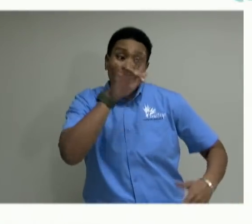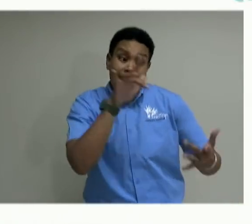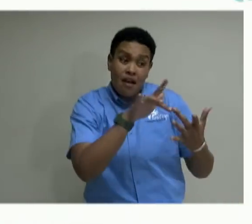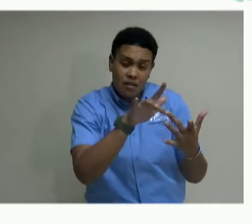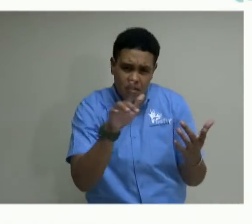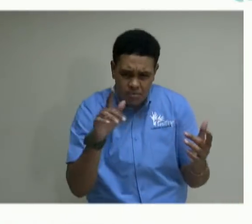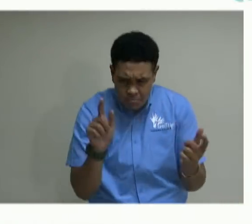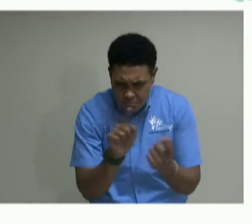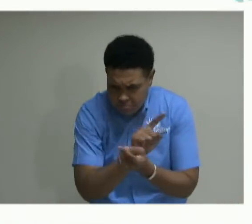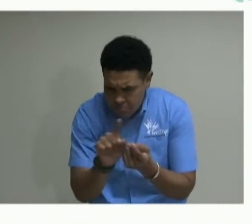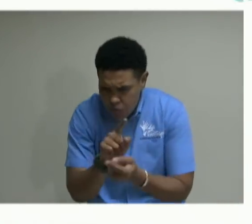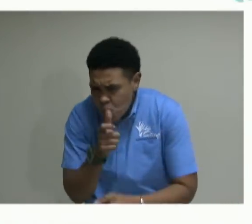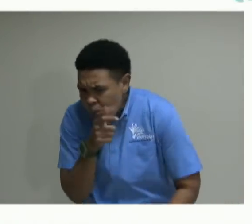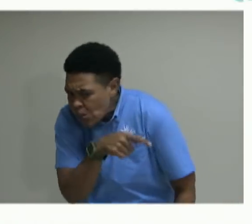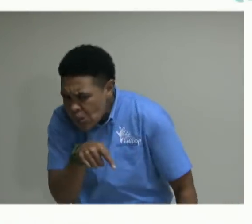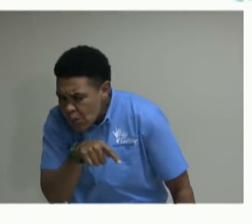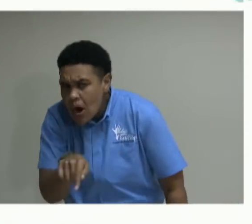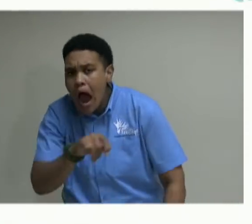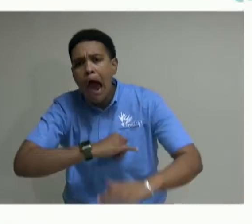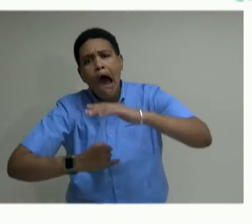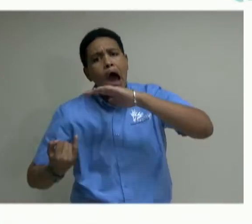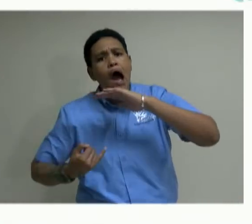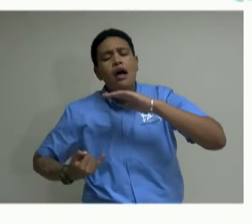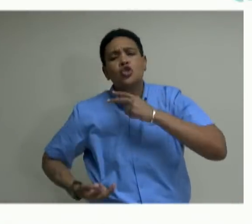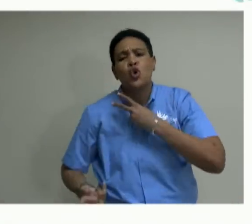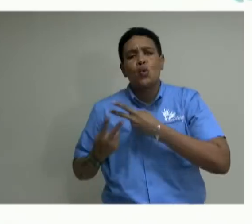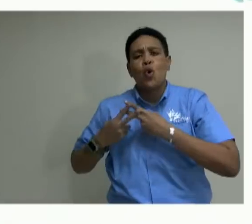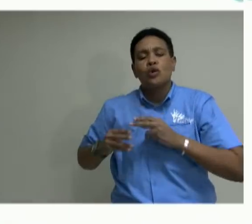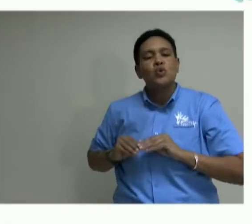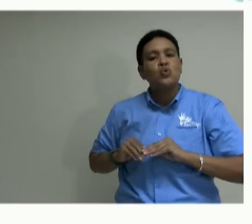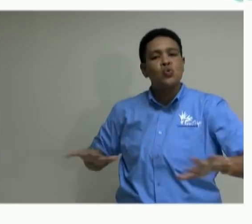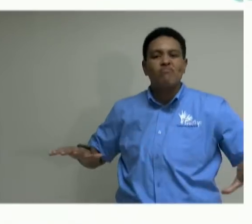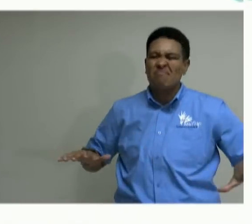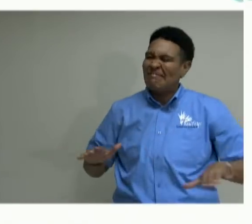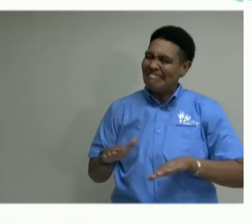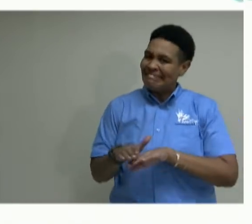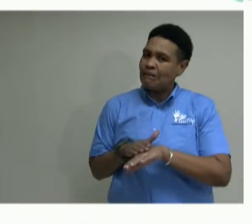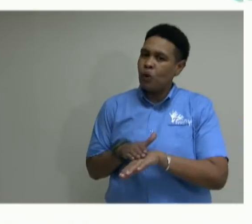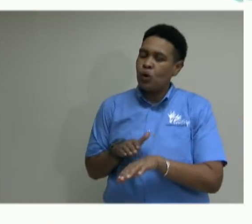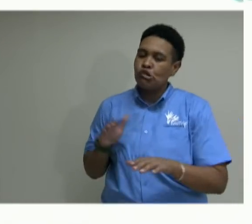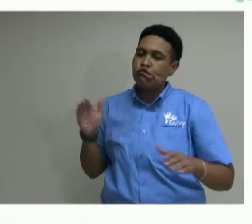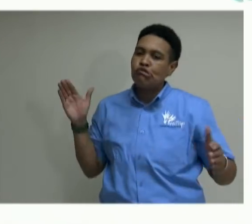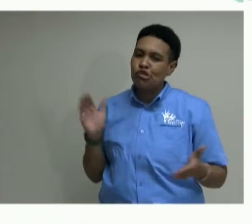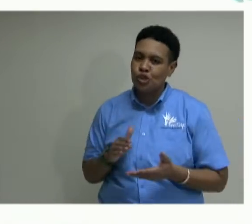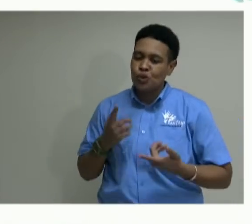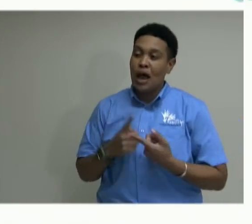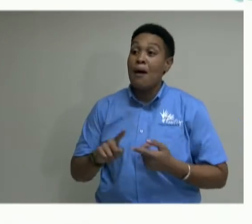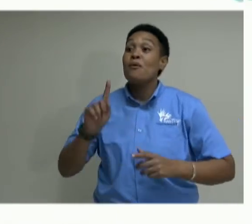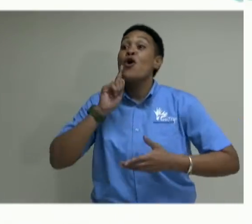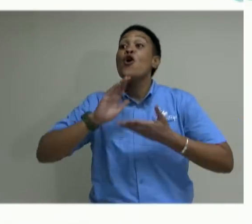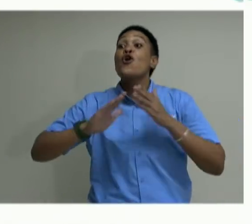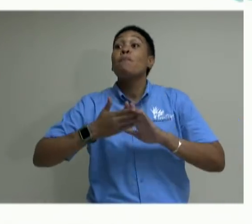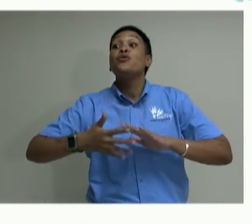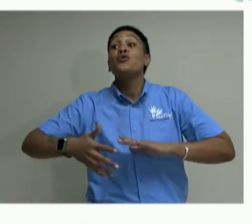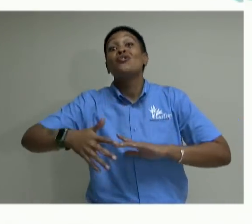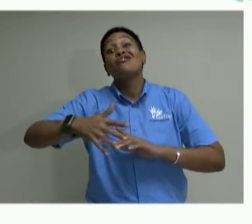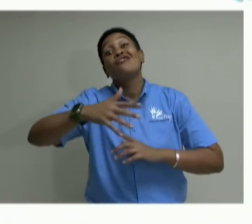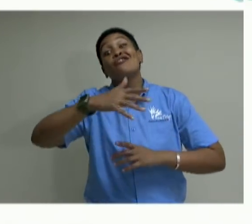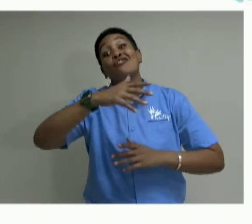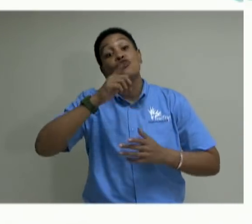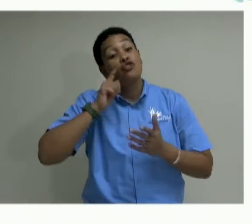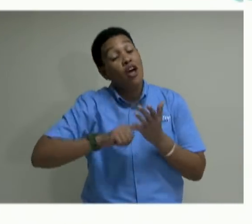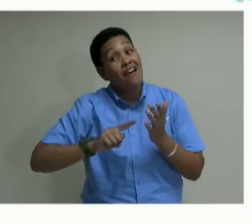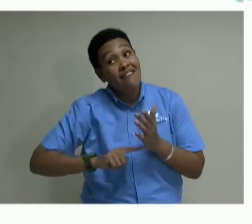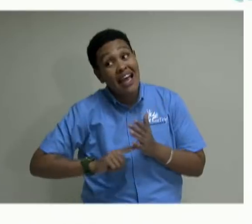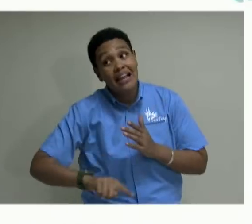quarantine to slow the spread. Community surveillance to identify symptomatic and vulnerable. A lot